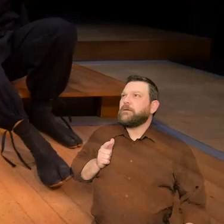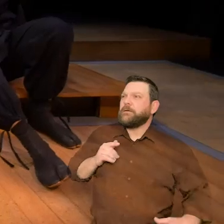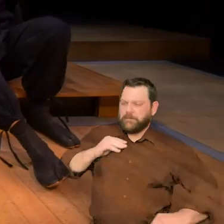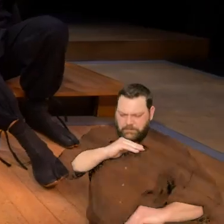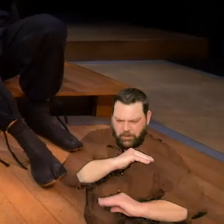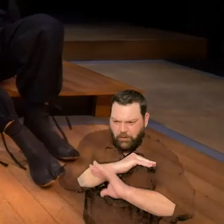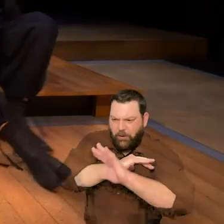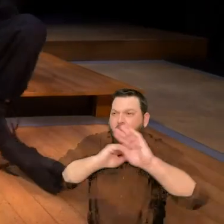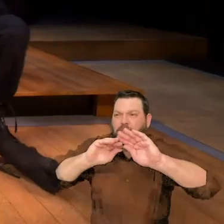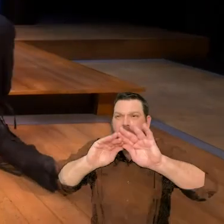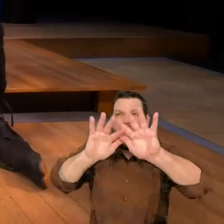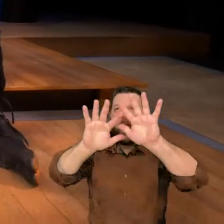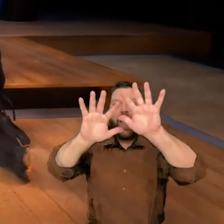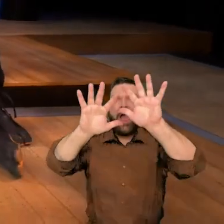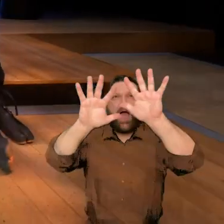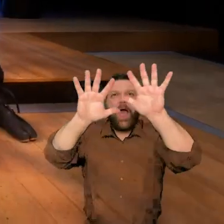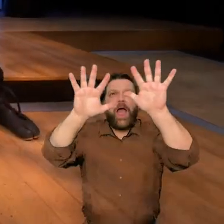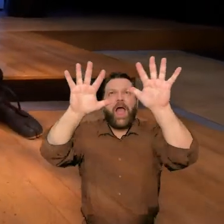Dawn,